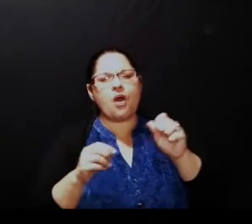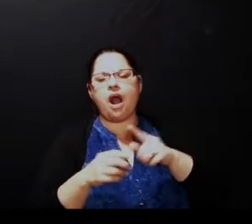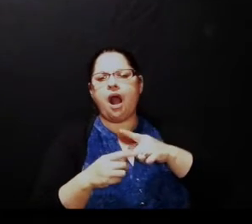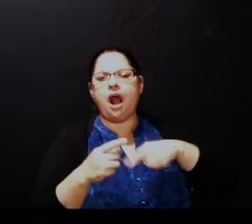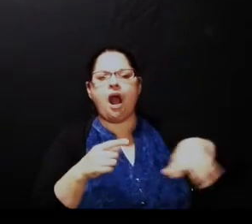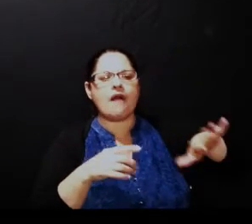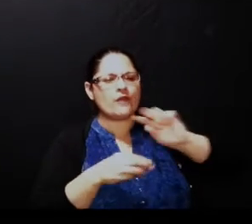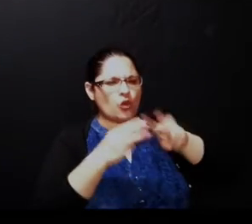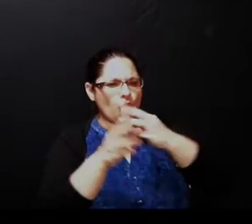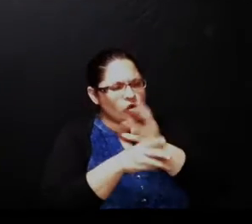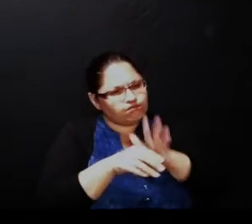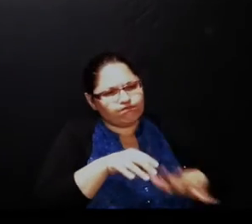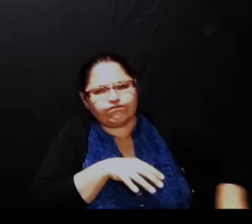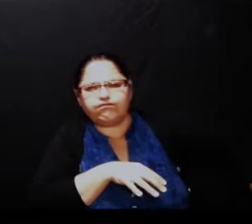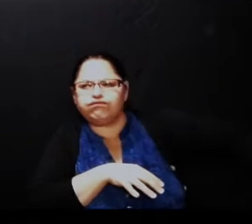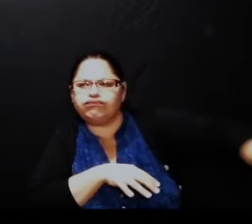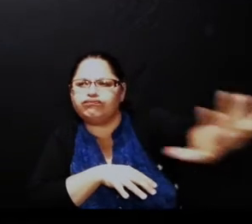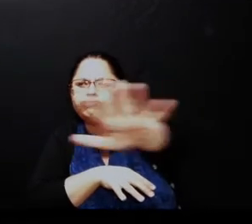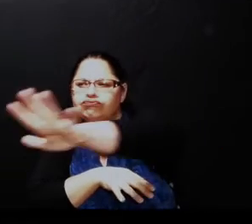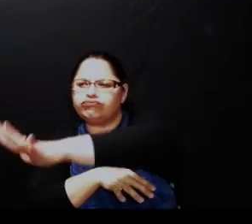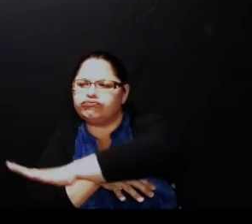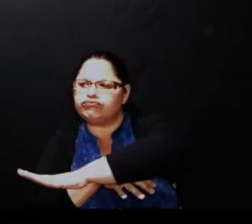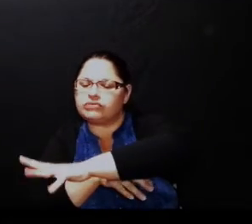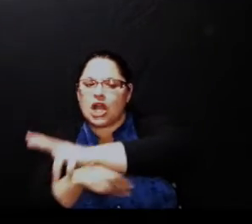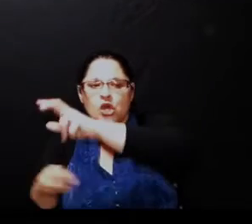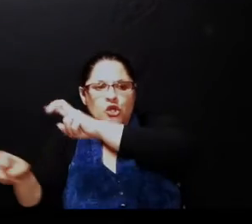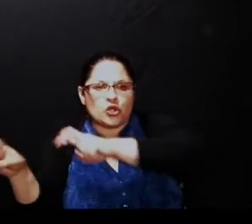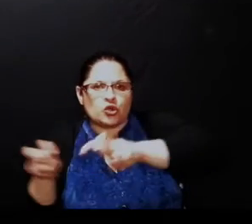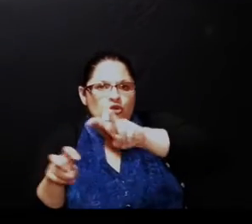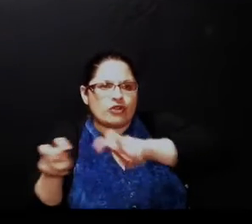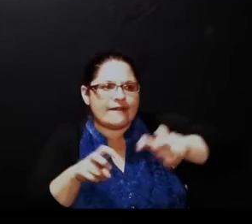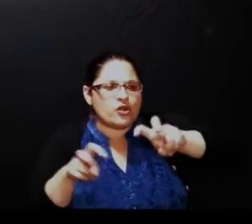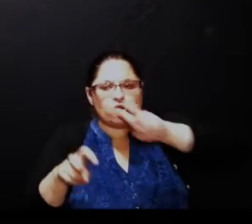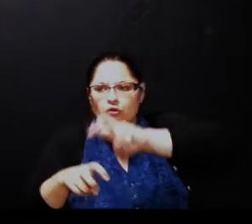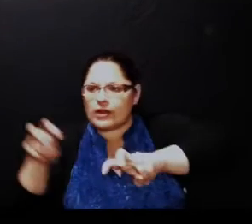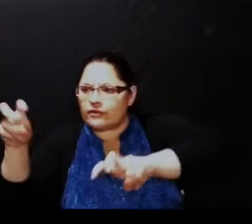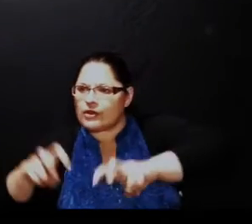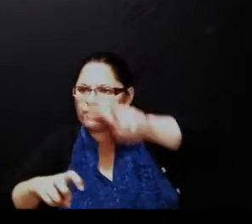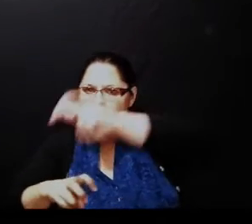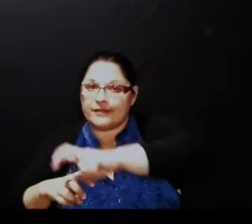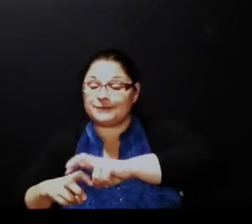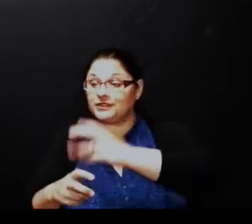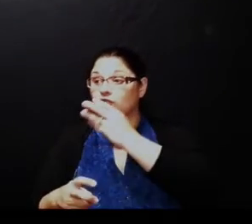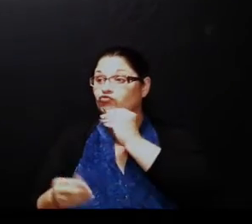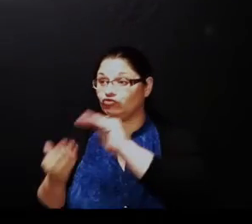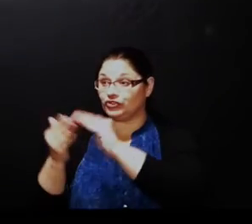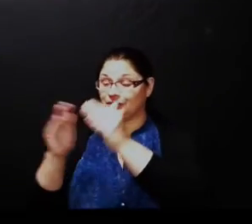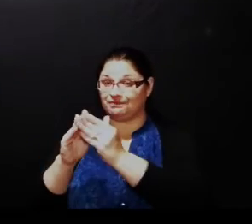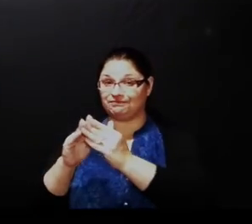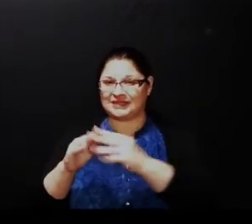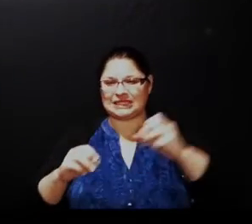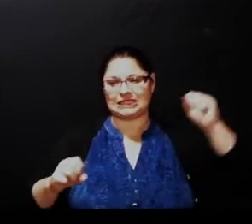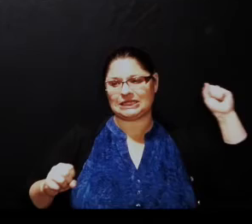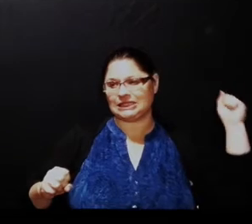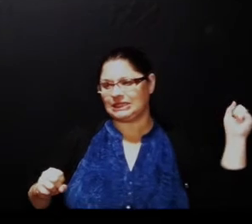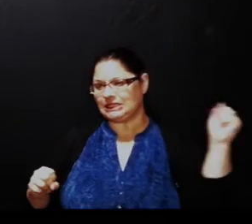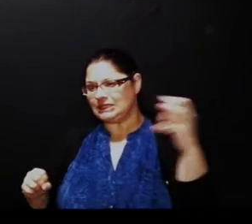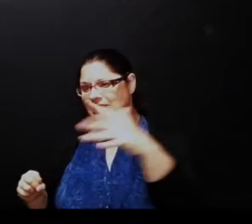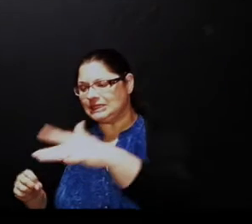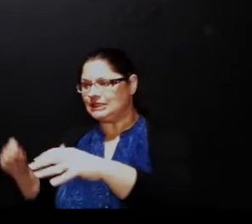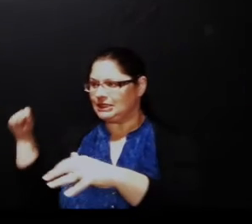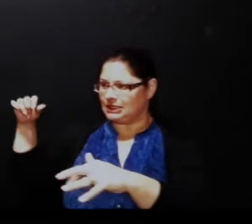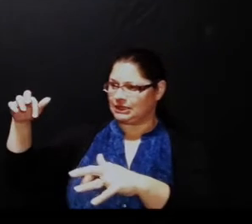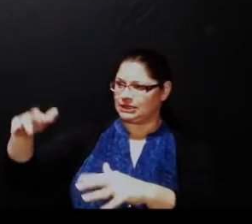city of Jerusalem. So the city was bulging at the seams with people who had traveled in. Some of them were